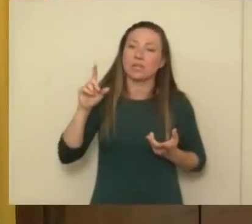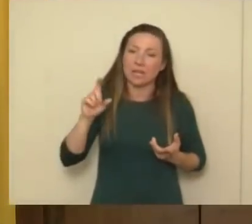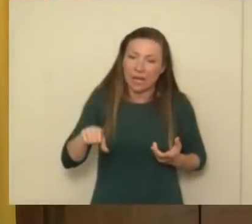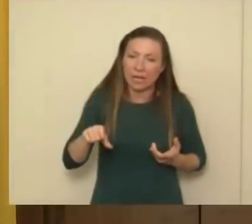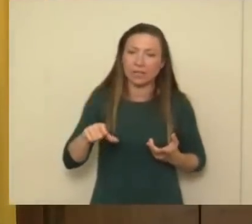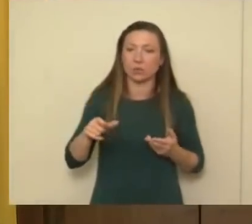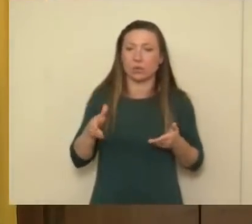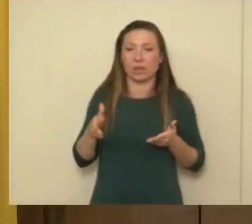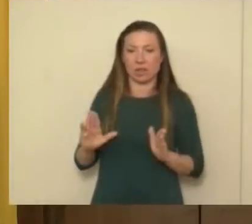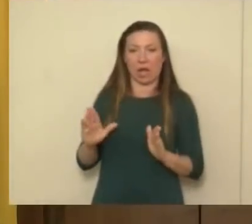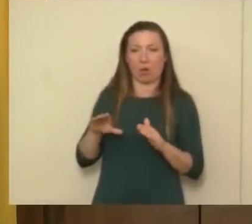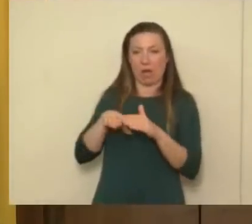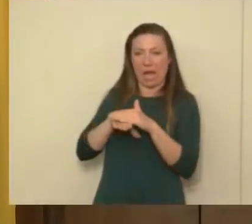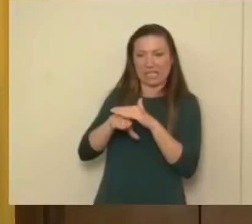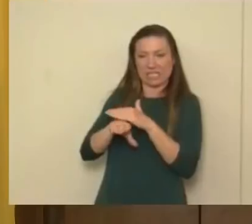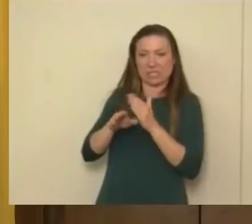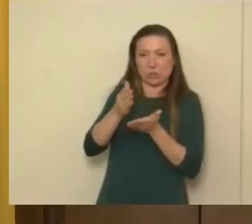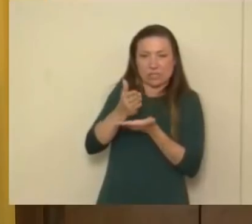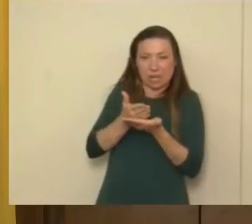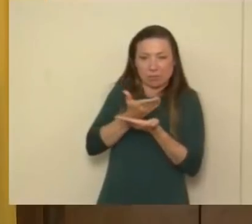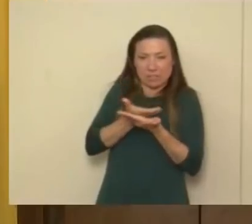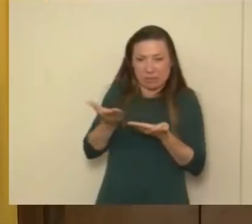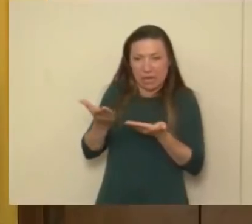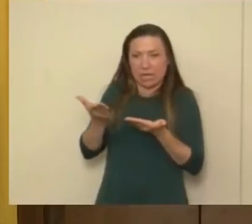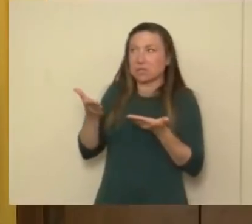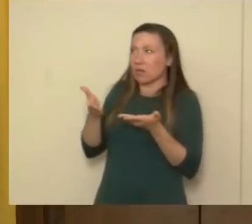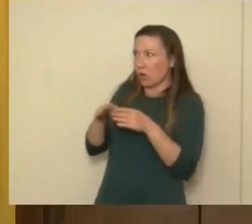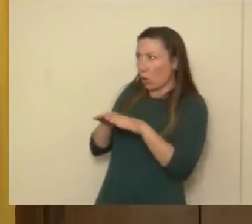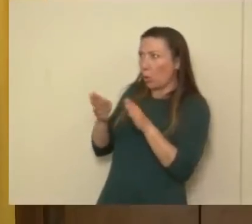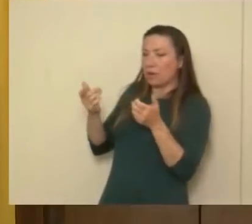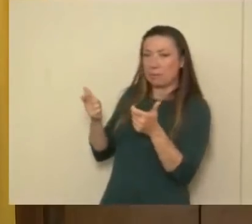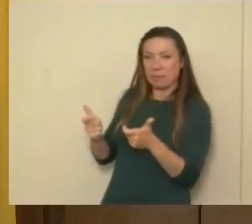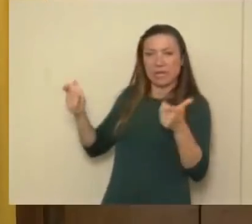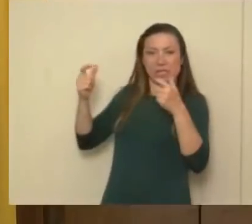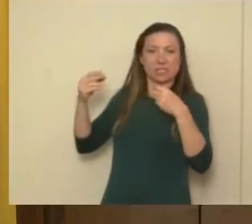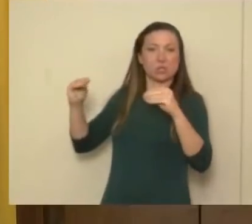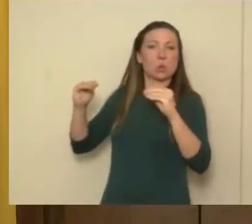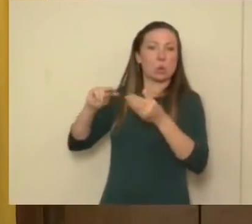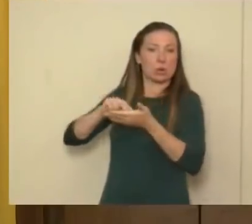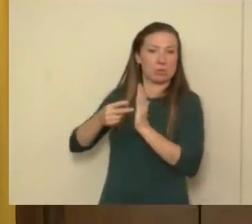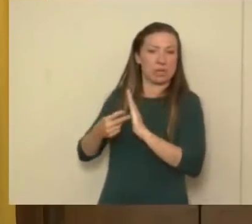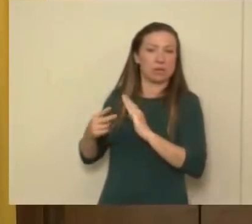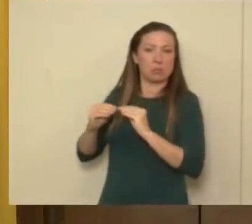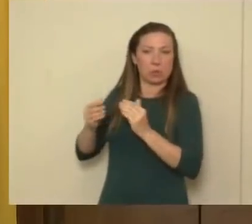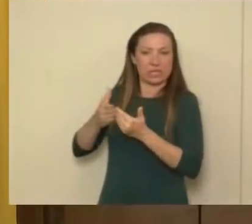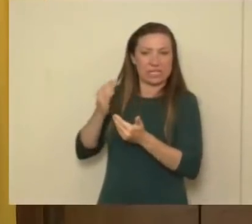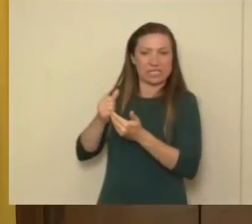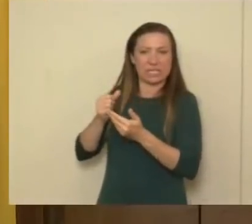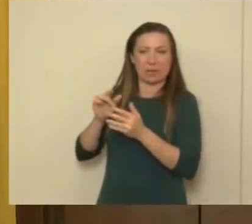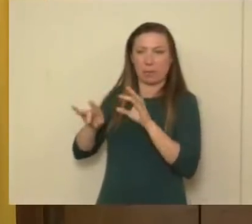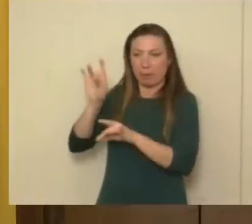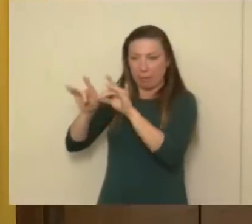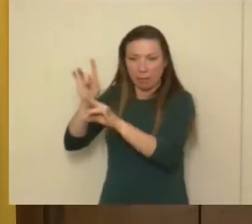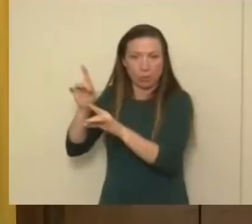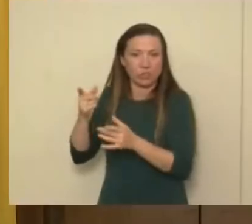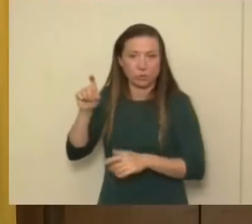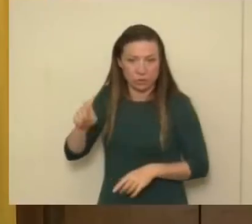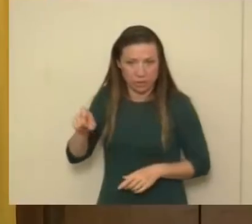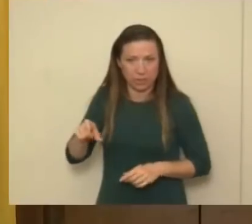supplies. So it's a disturbing issue for us, one that we don't have total control over, but one that we continue to